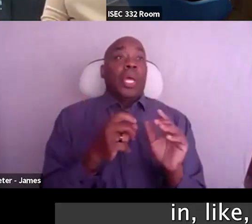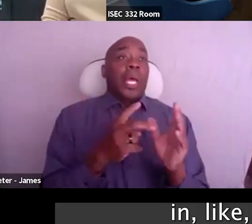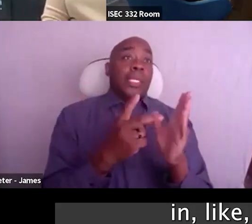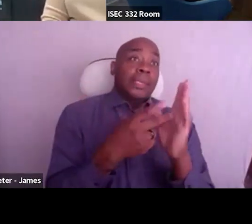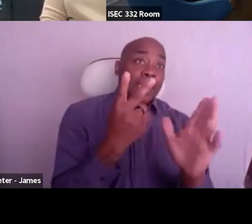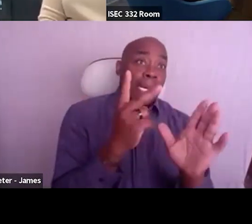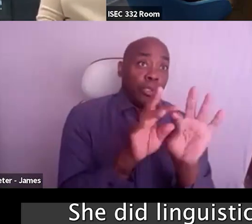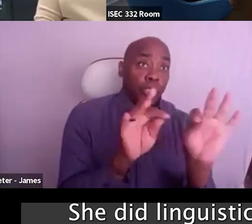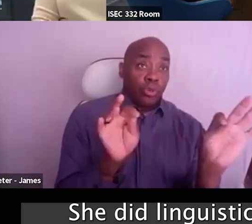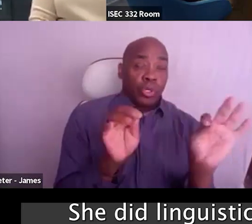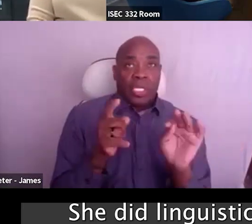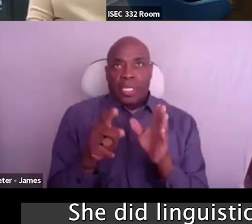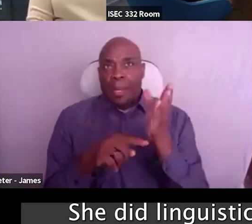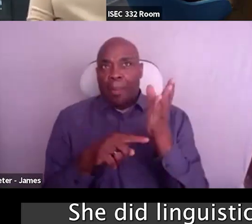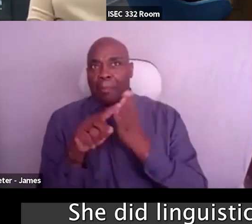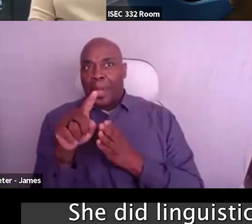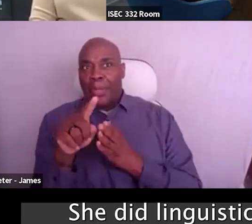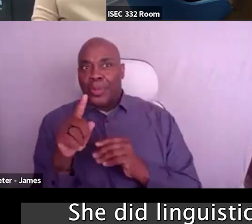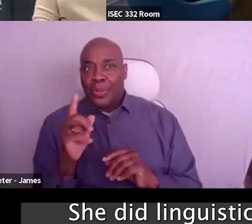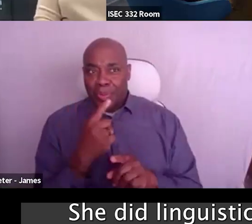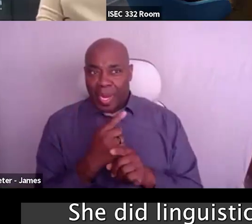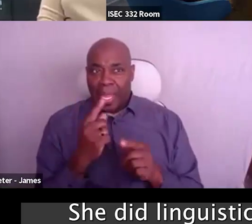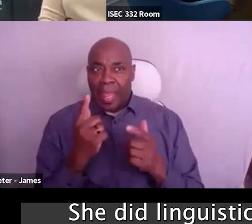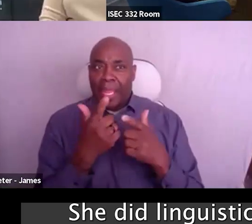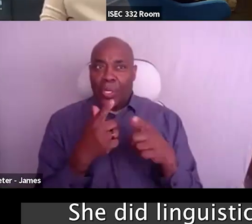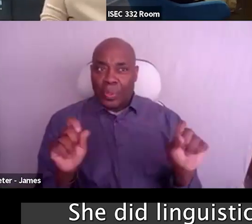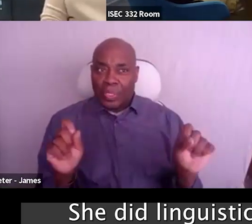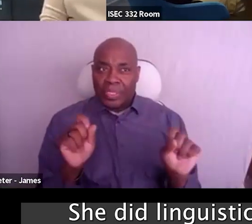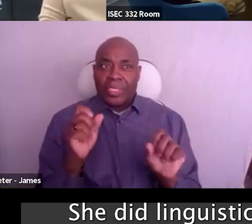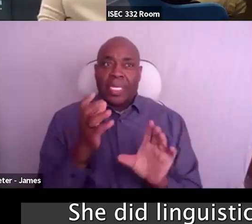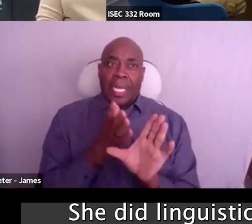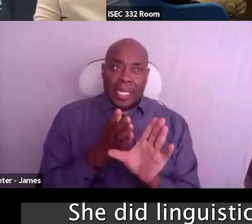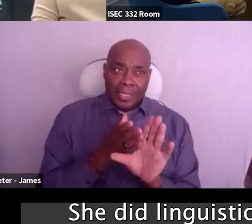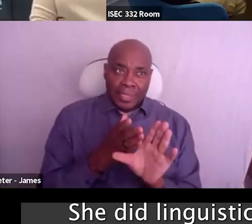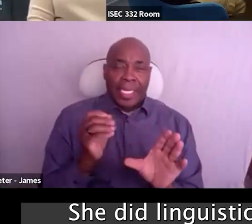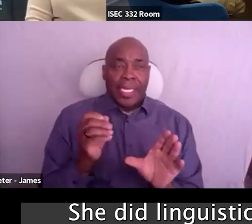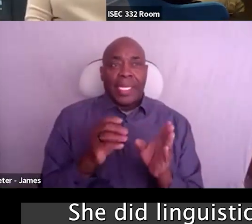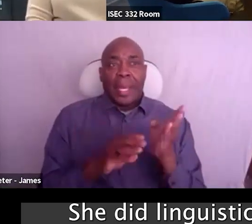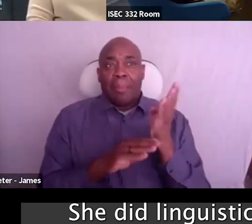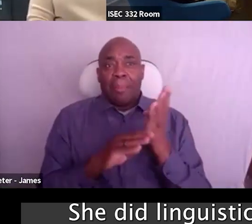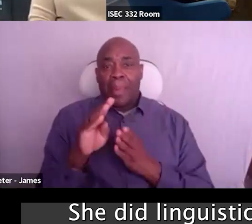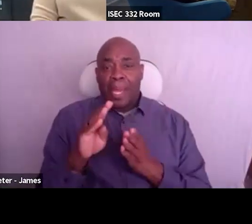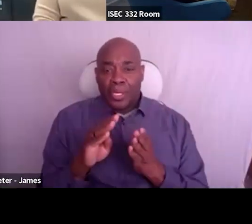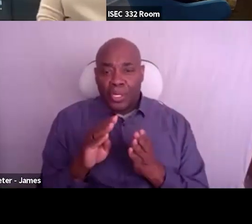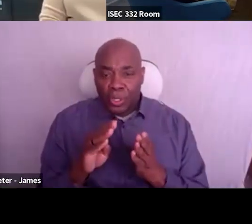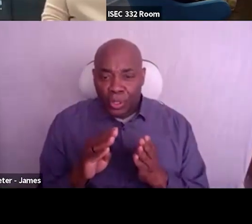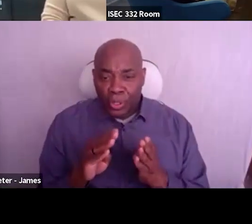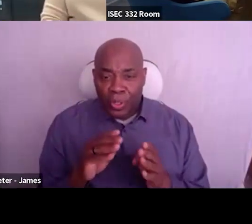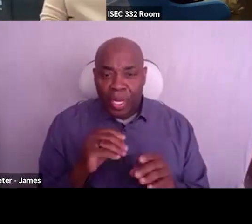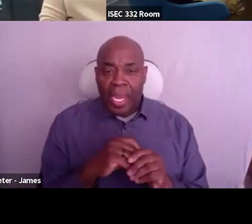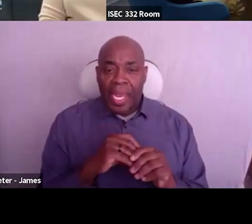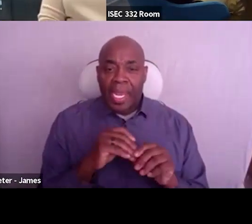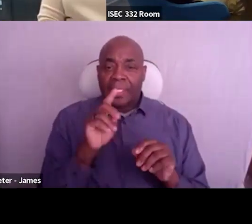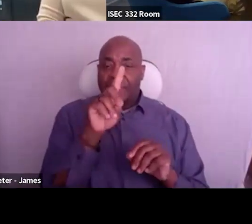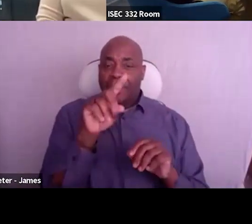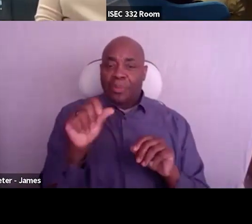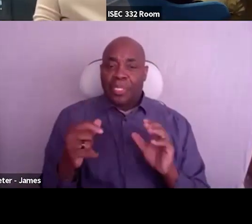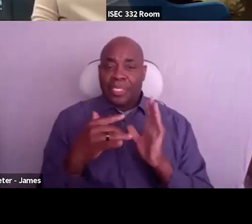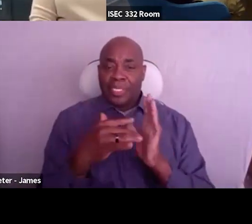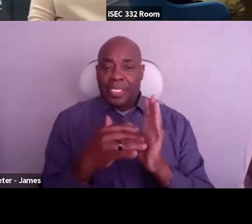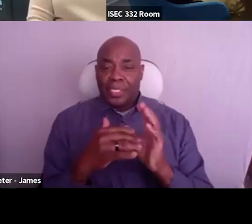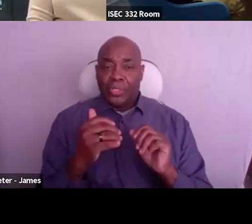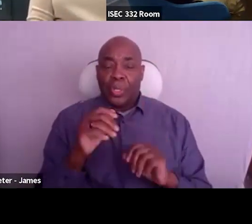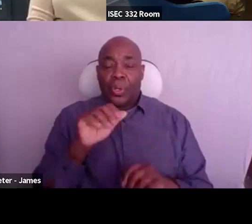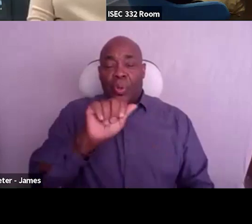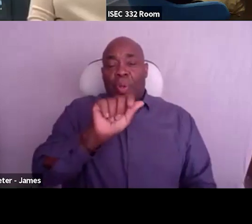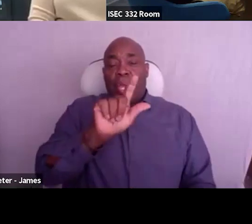a minor, right? Like Yeah. you did linguistics and psychology and Right. a minor in disability studies. So I think Allied is in amazing